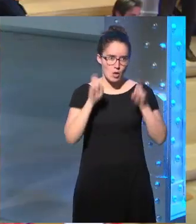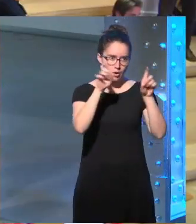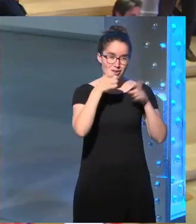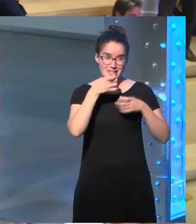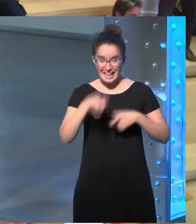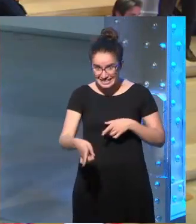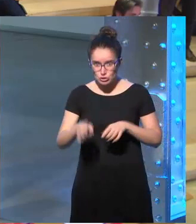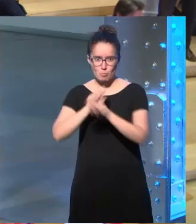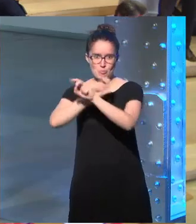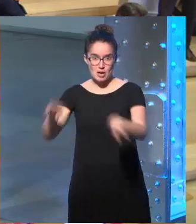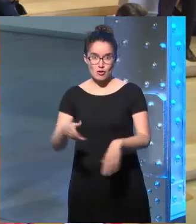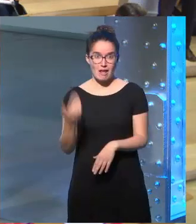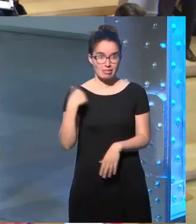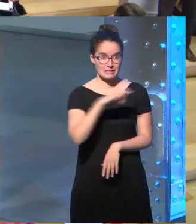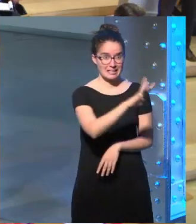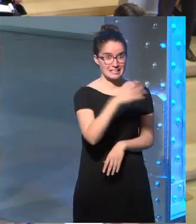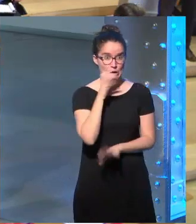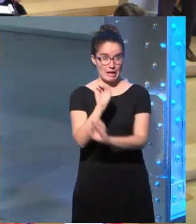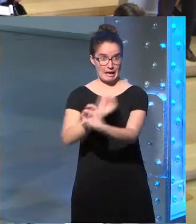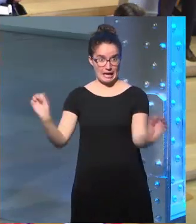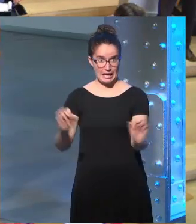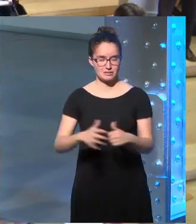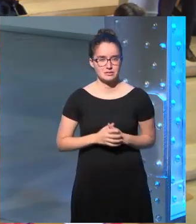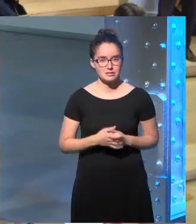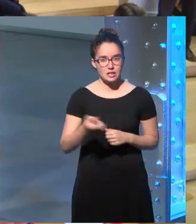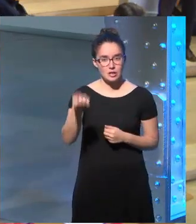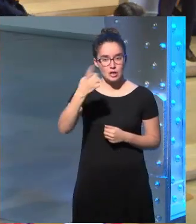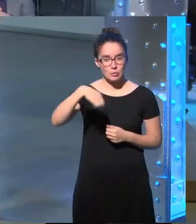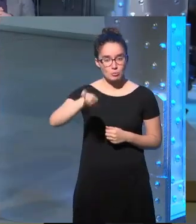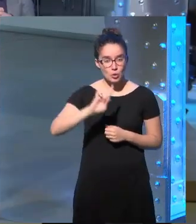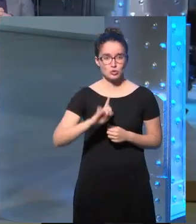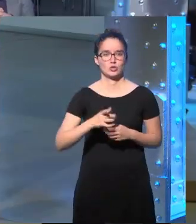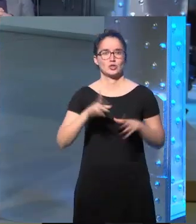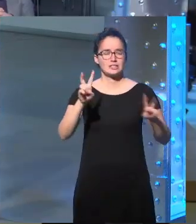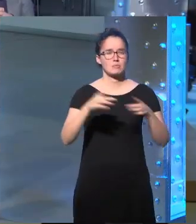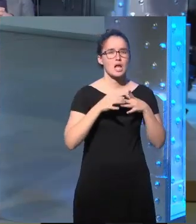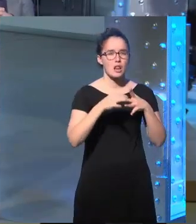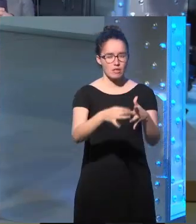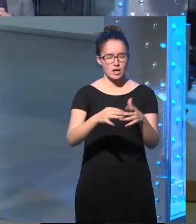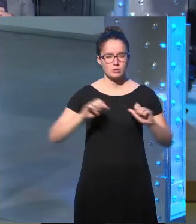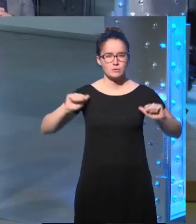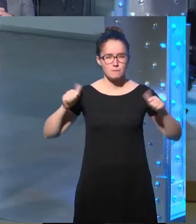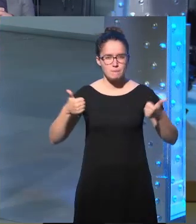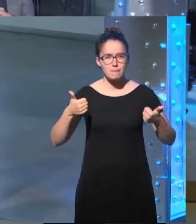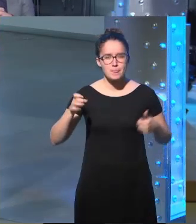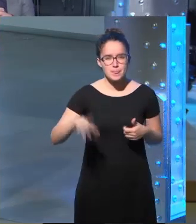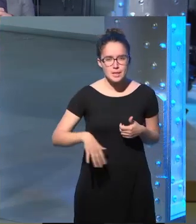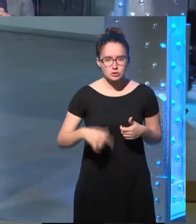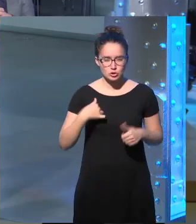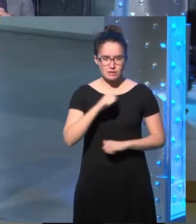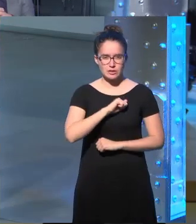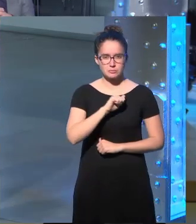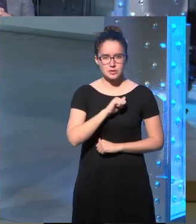That's even worse than education. There were three for education. Nobody. Leadership.